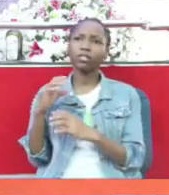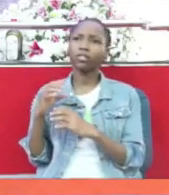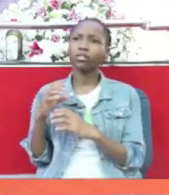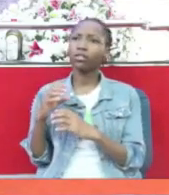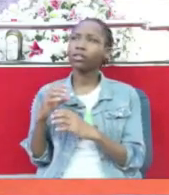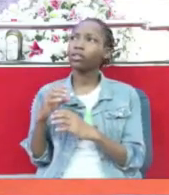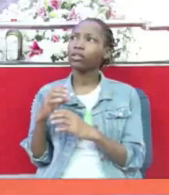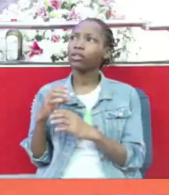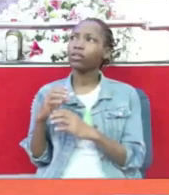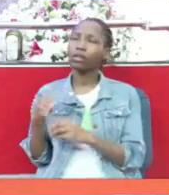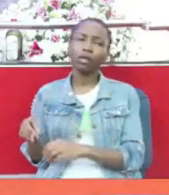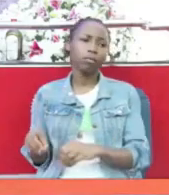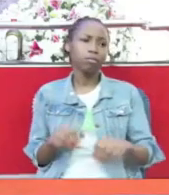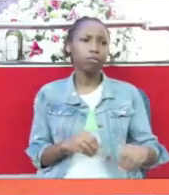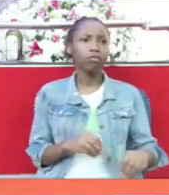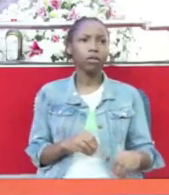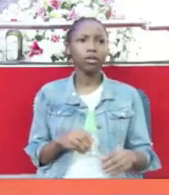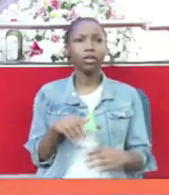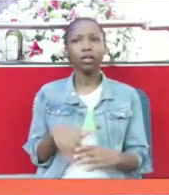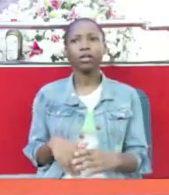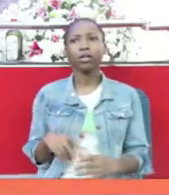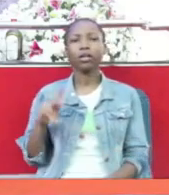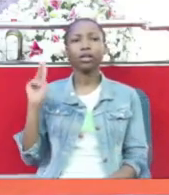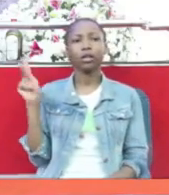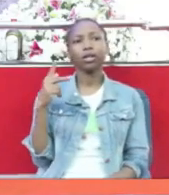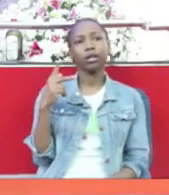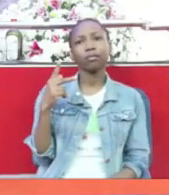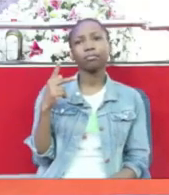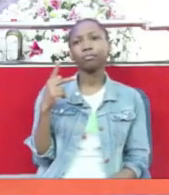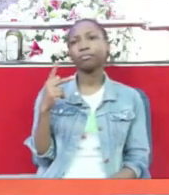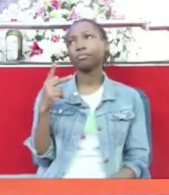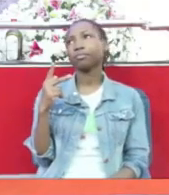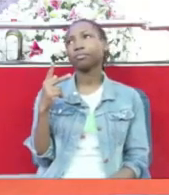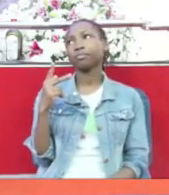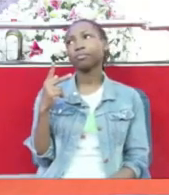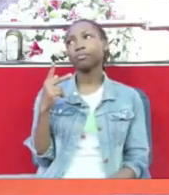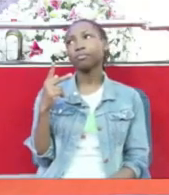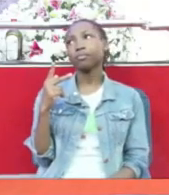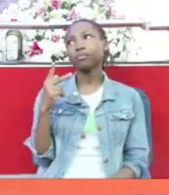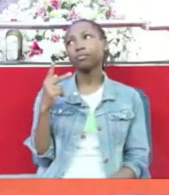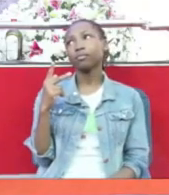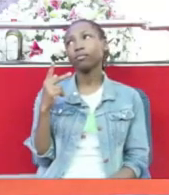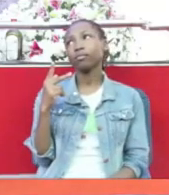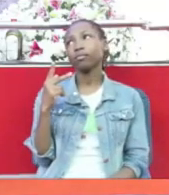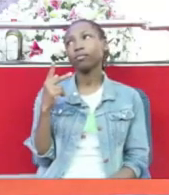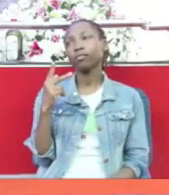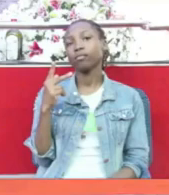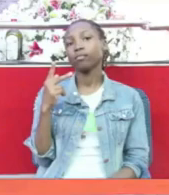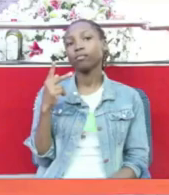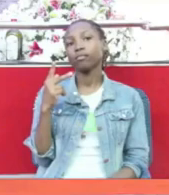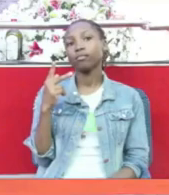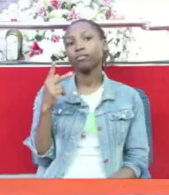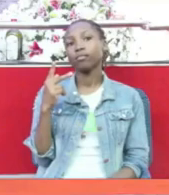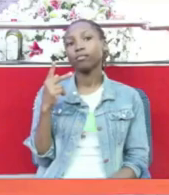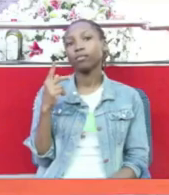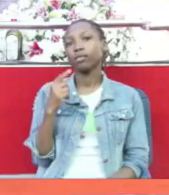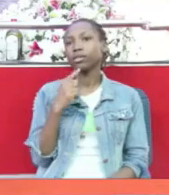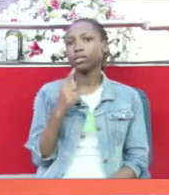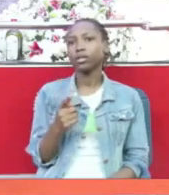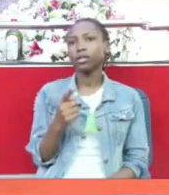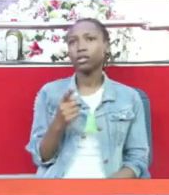are relocating their focus to Kenya. I'll tell you why. Wale ambao wanafanya utafiti kwa vijana wameweka makazi yao, makao yao hapa Kenya. They have told me, having studied